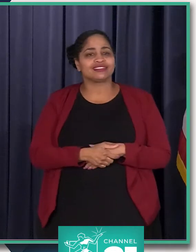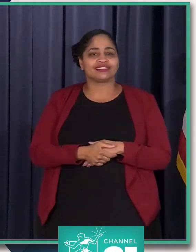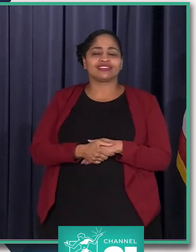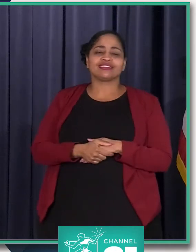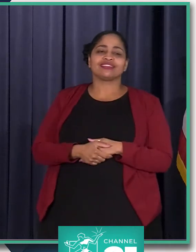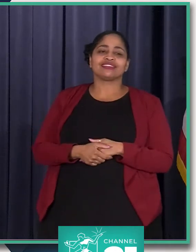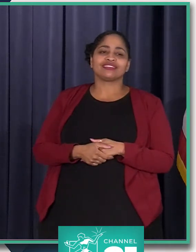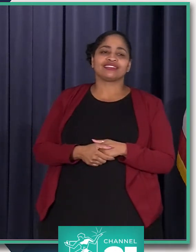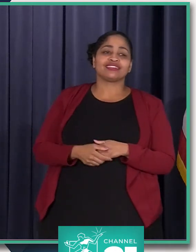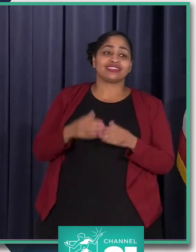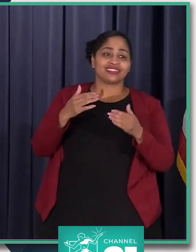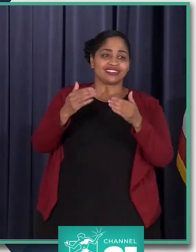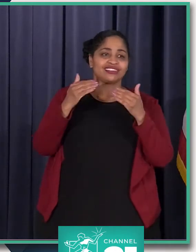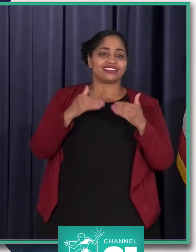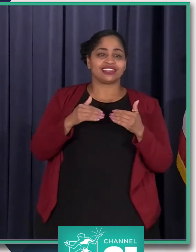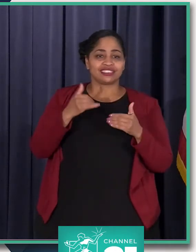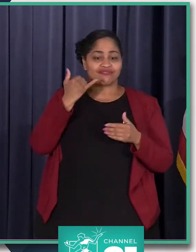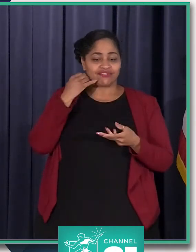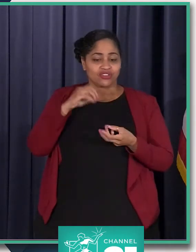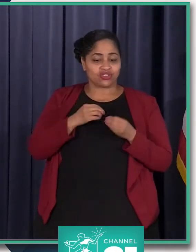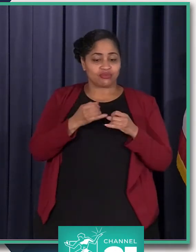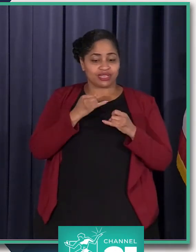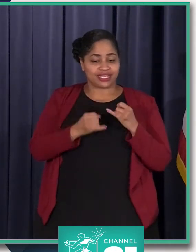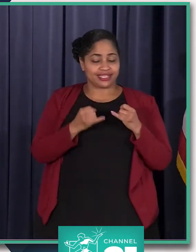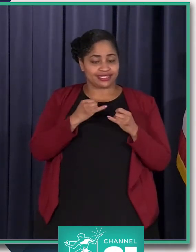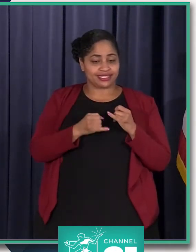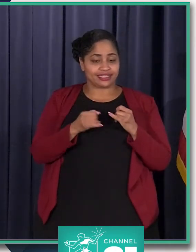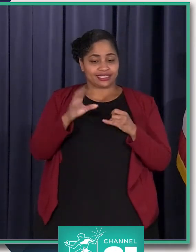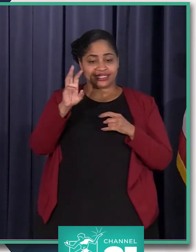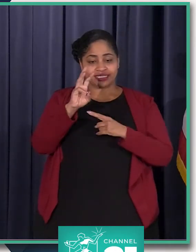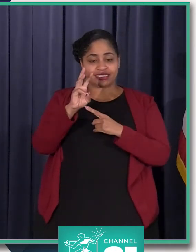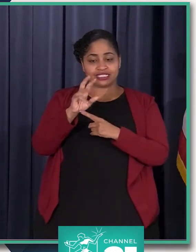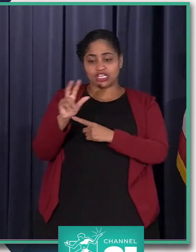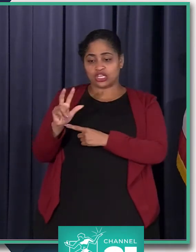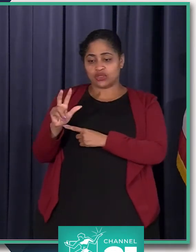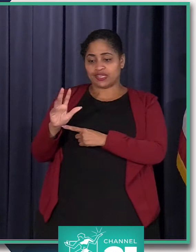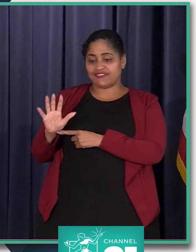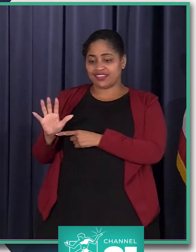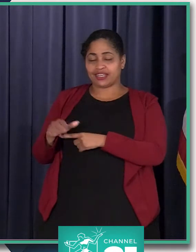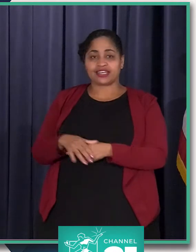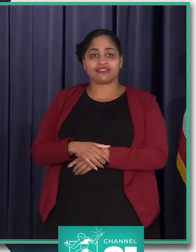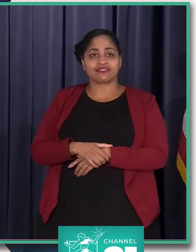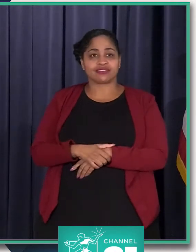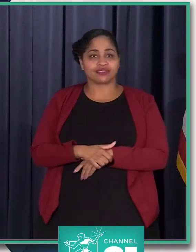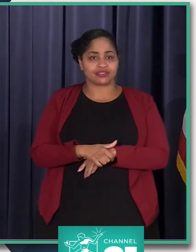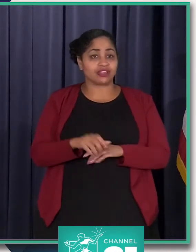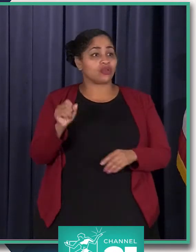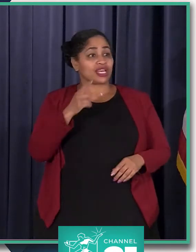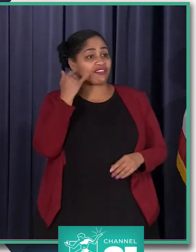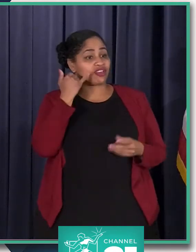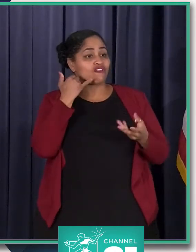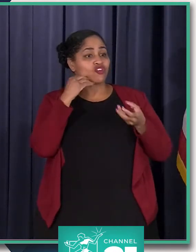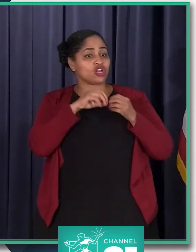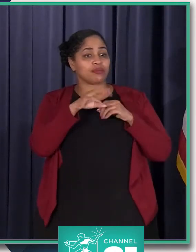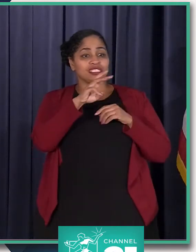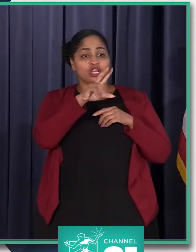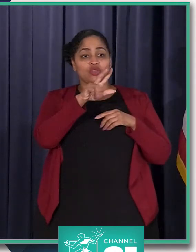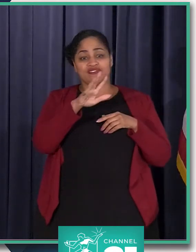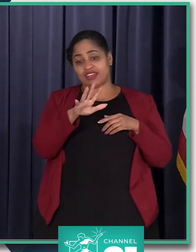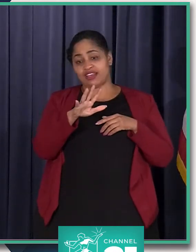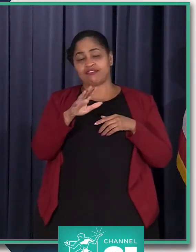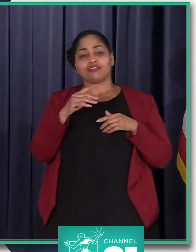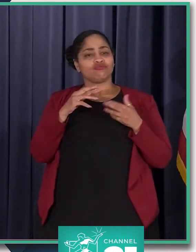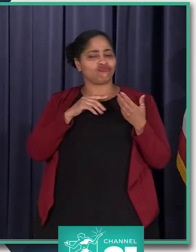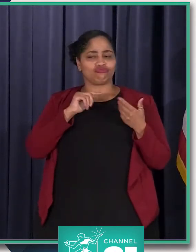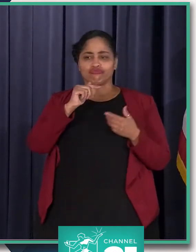Next is phone number ending in 635. Okay, if your phone number ends in 635,